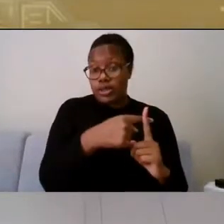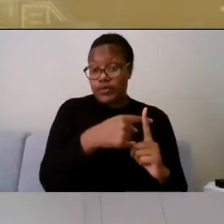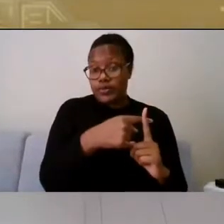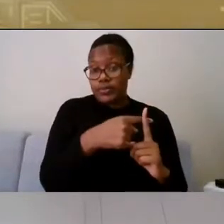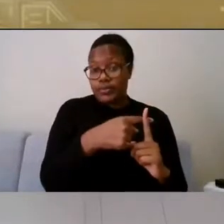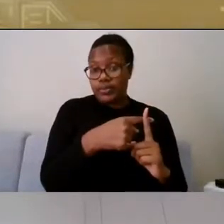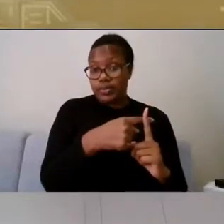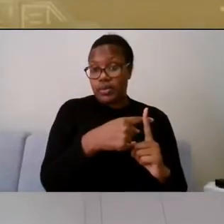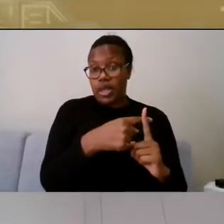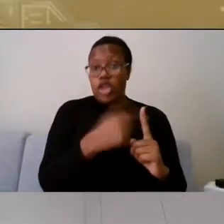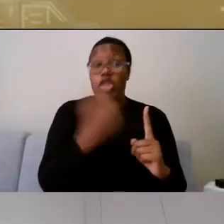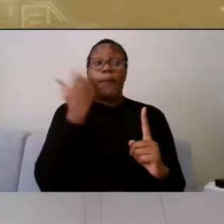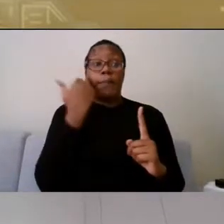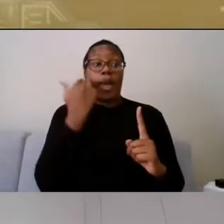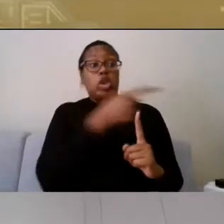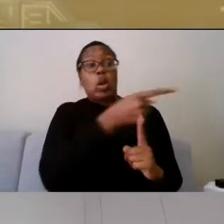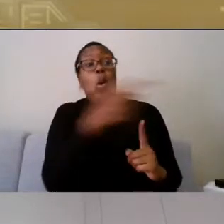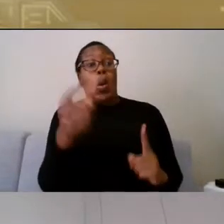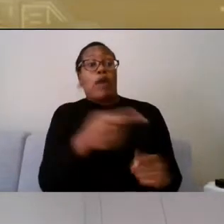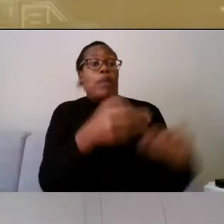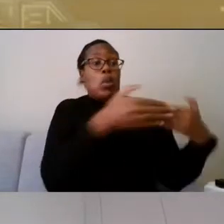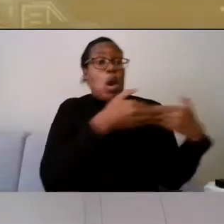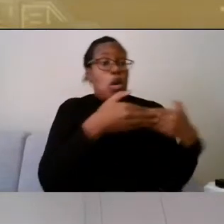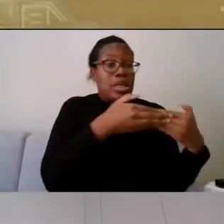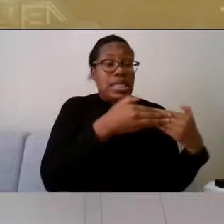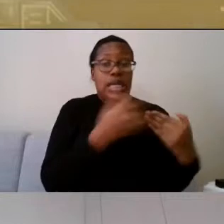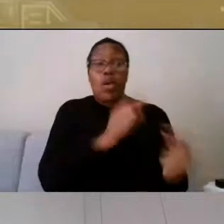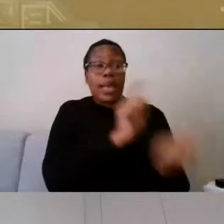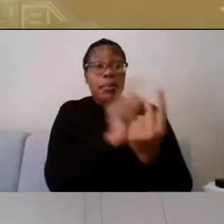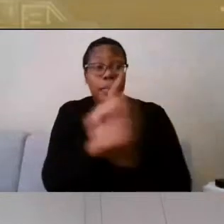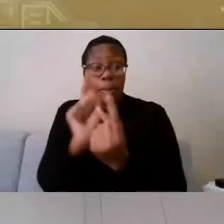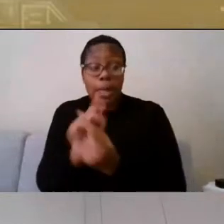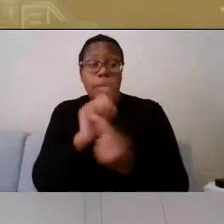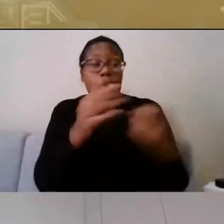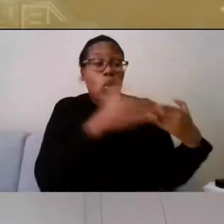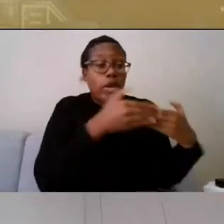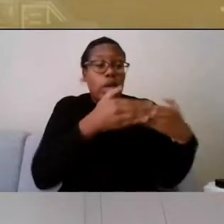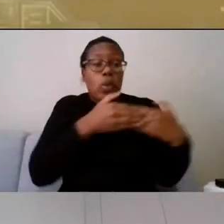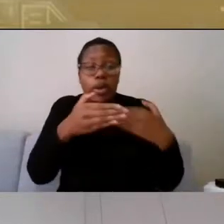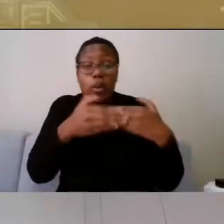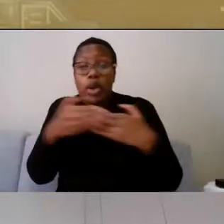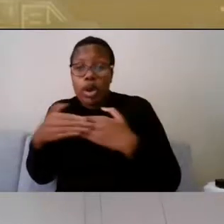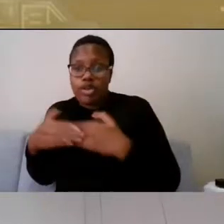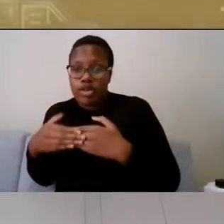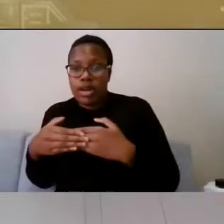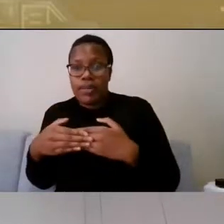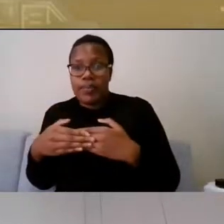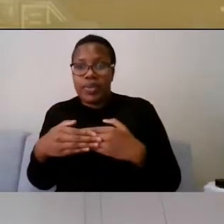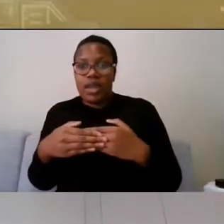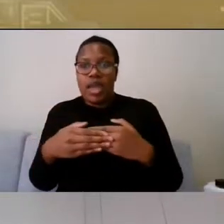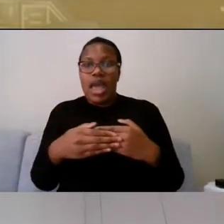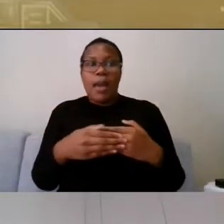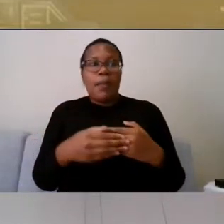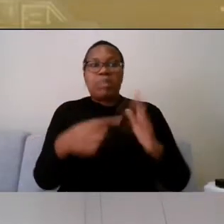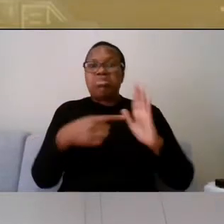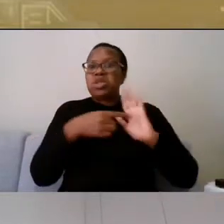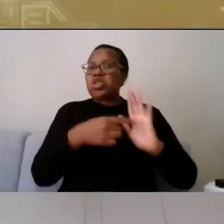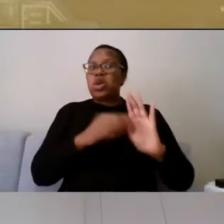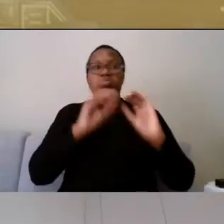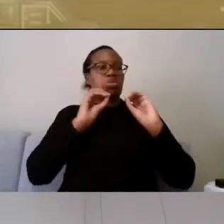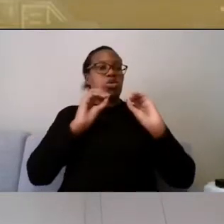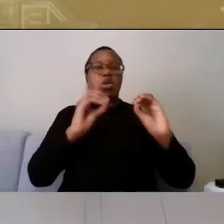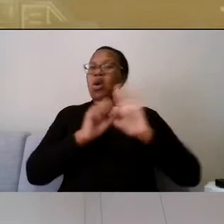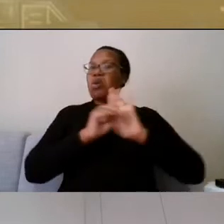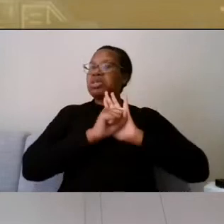magistrates had to be quarantined that he'd come into contact with. And then he had showed no indication of